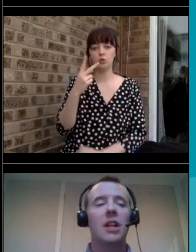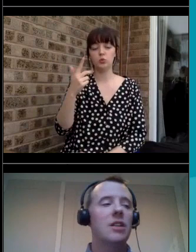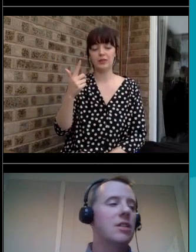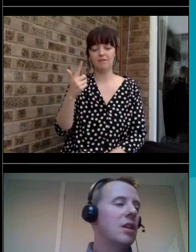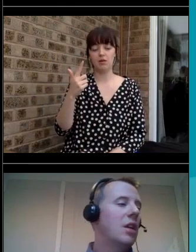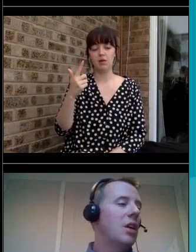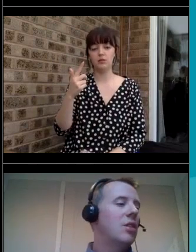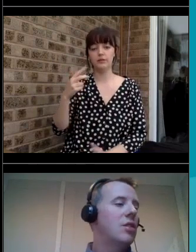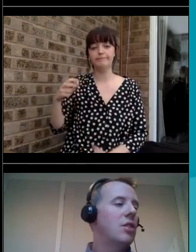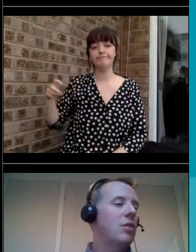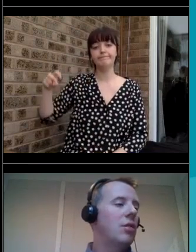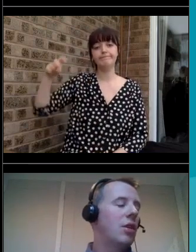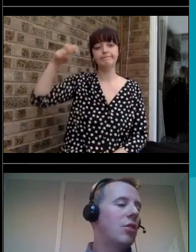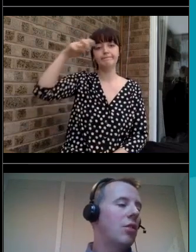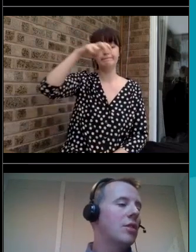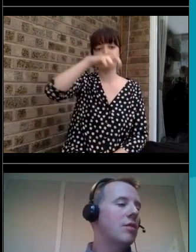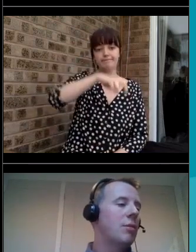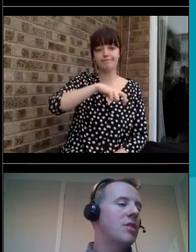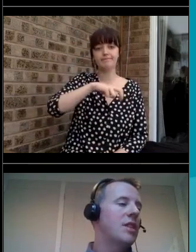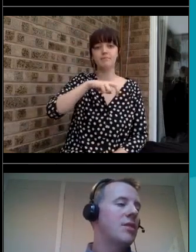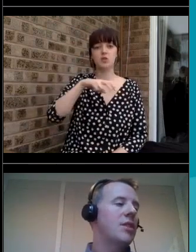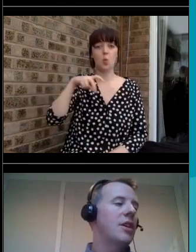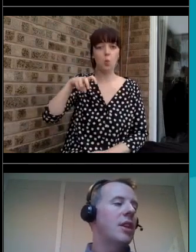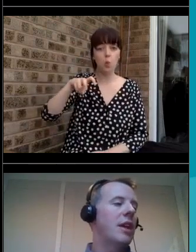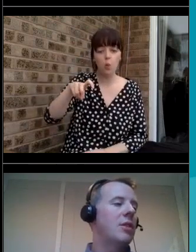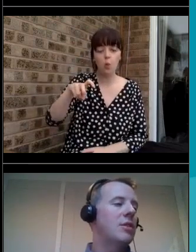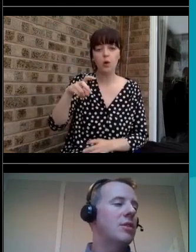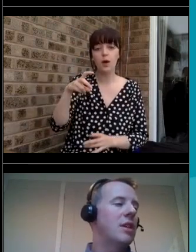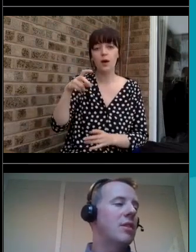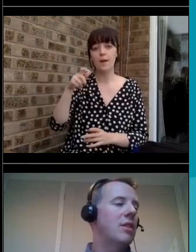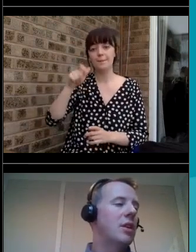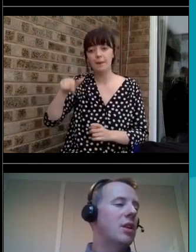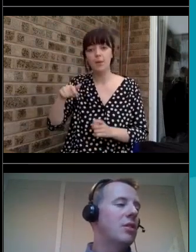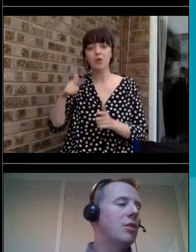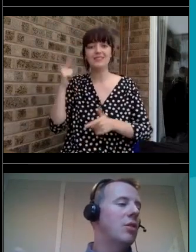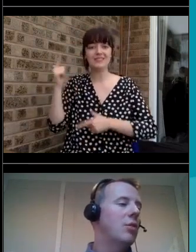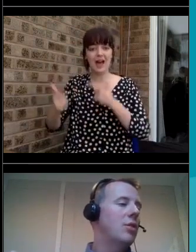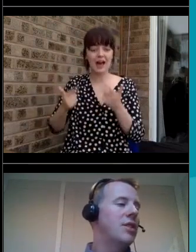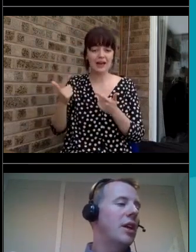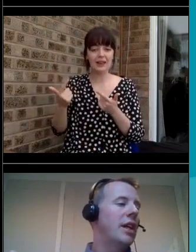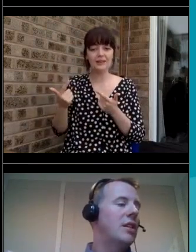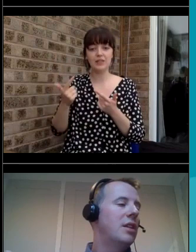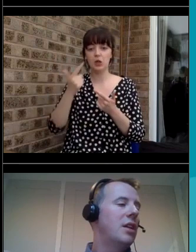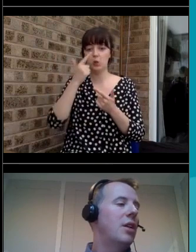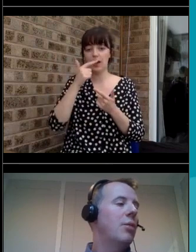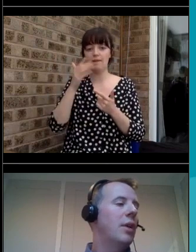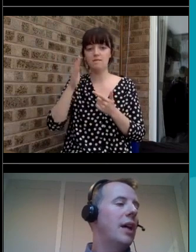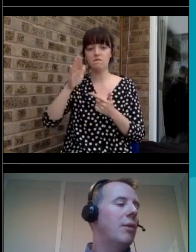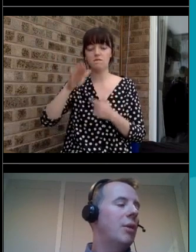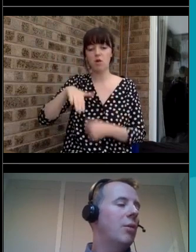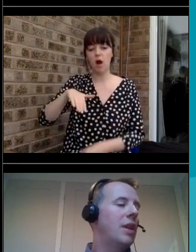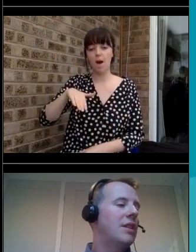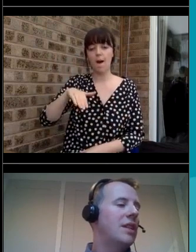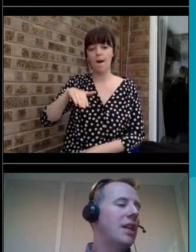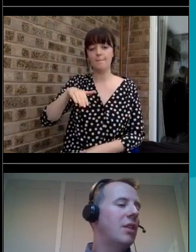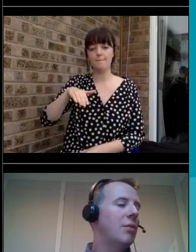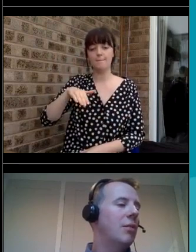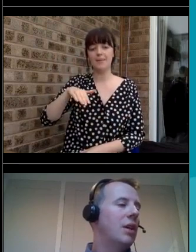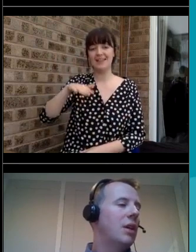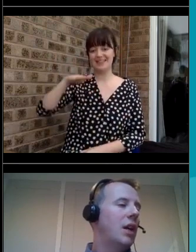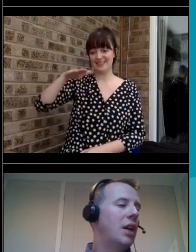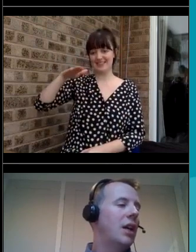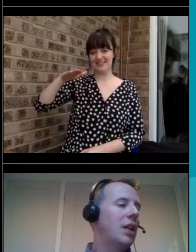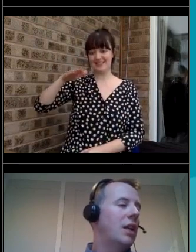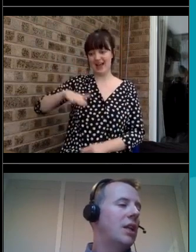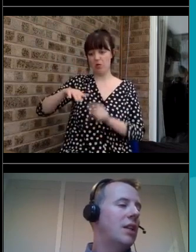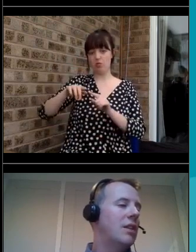walkers, cyclists, to cross from the south side of the A127 to the north side, where we will then take